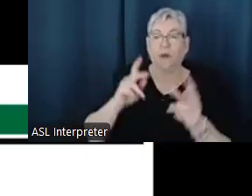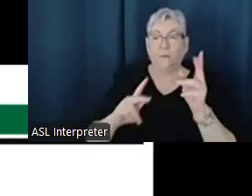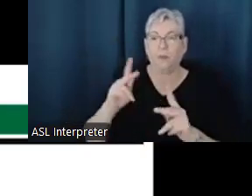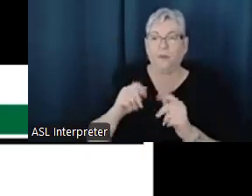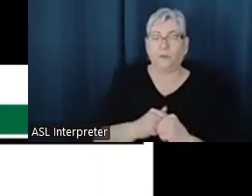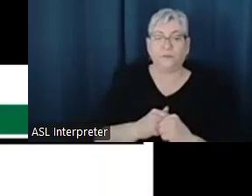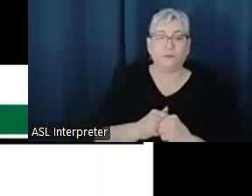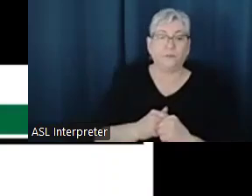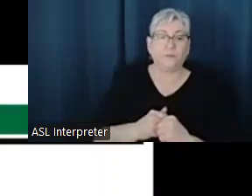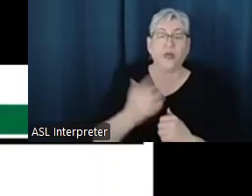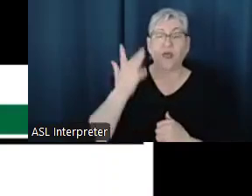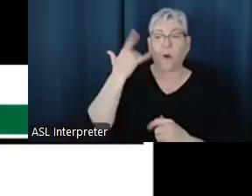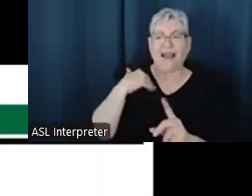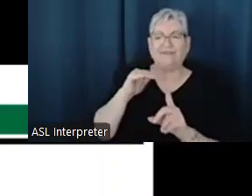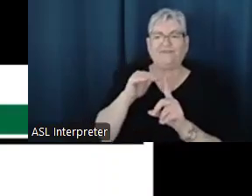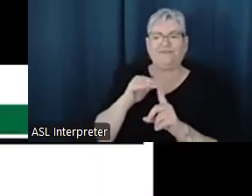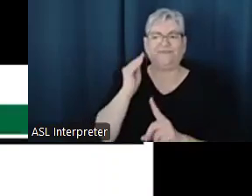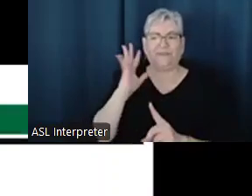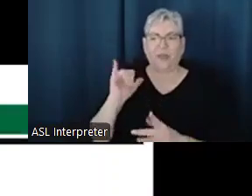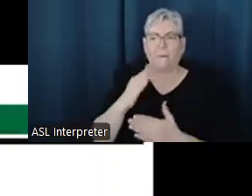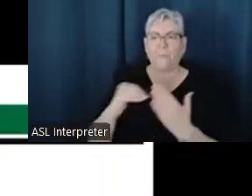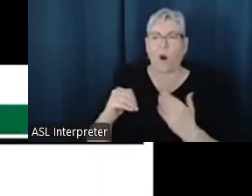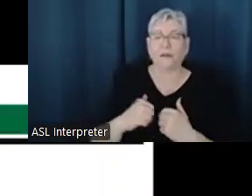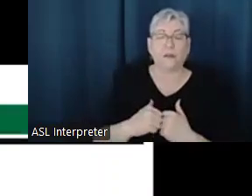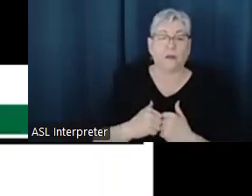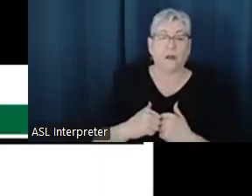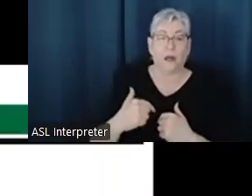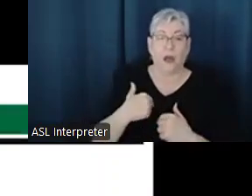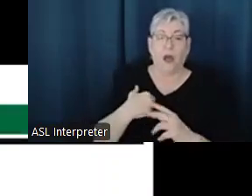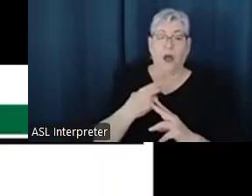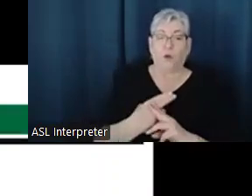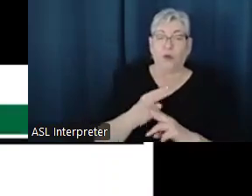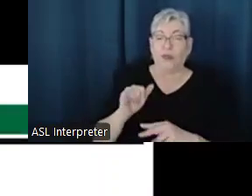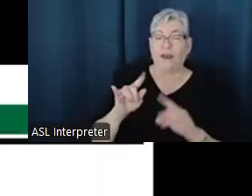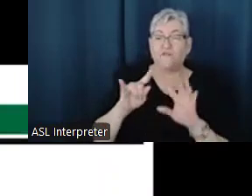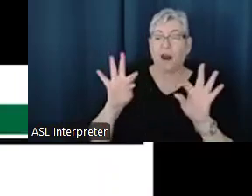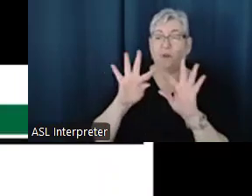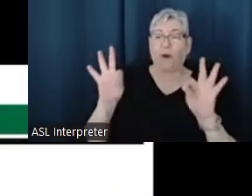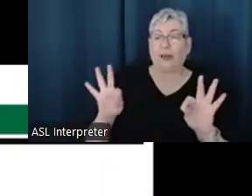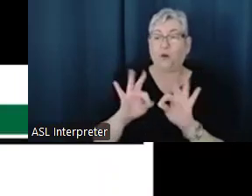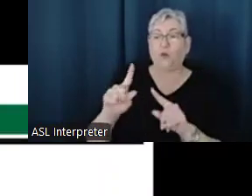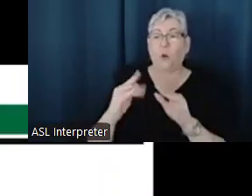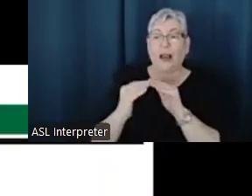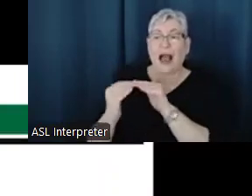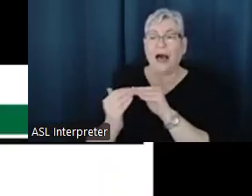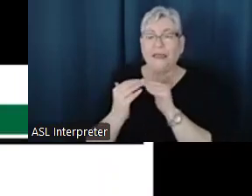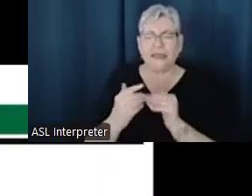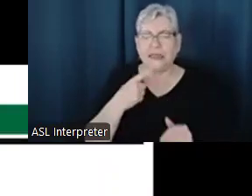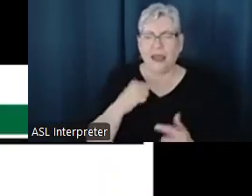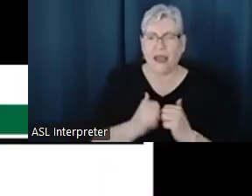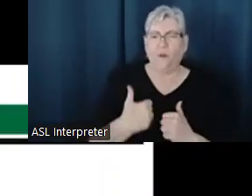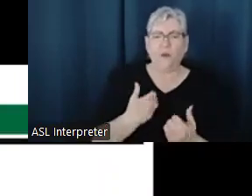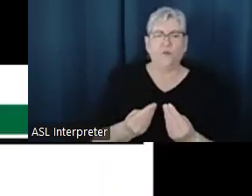pointed that out as well, and where I would utilize this framework with your colleagues to say, how can we be providing